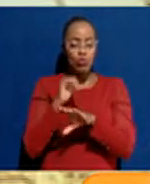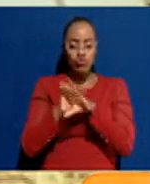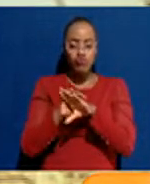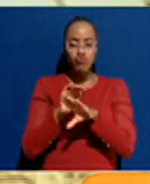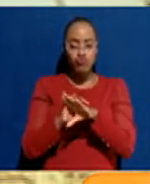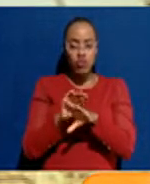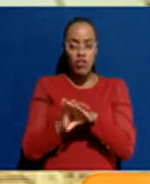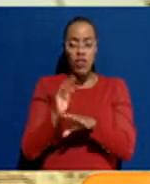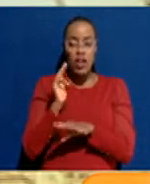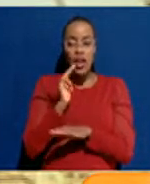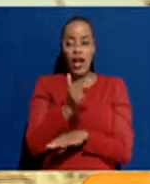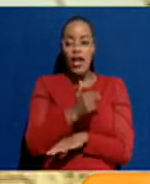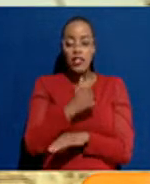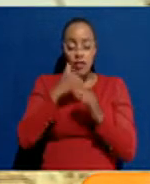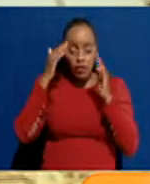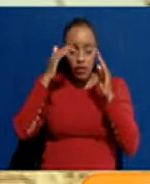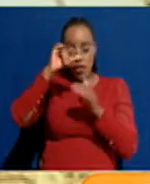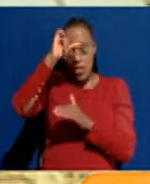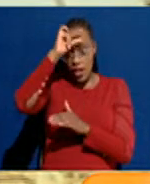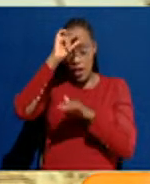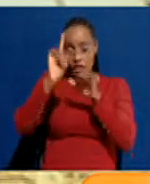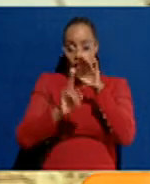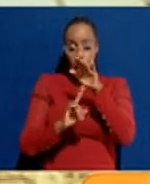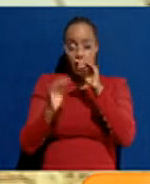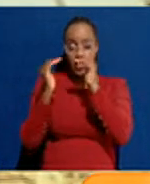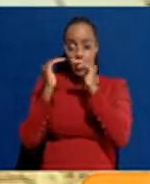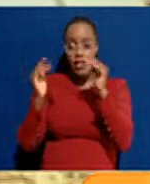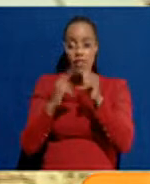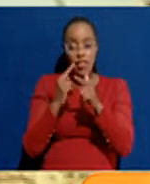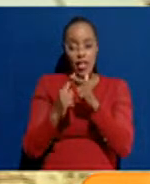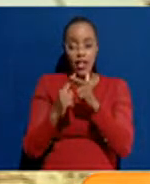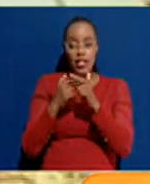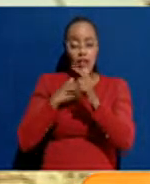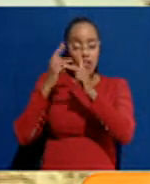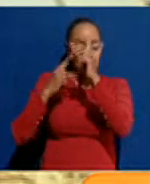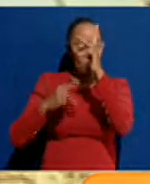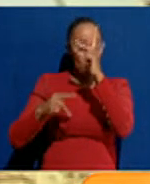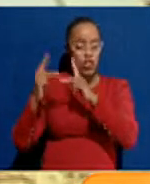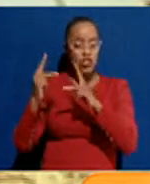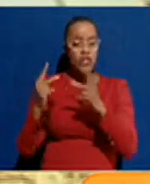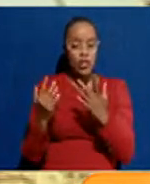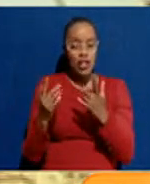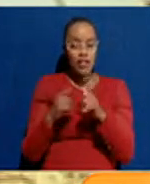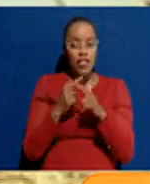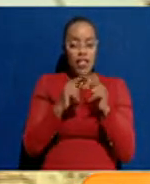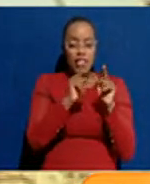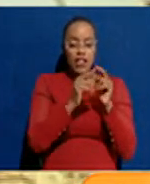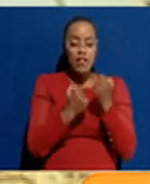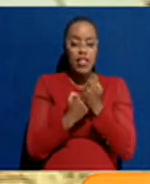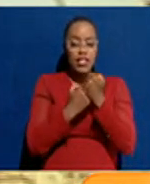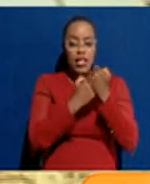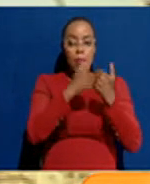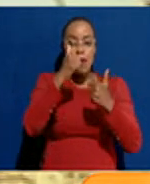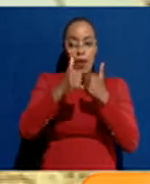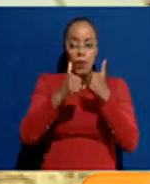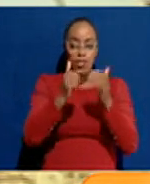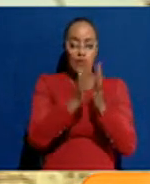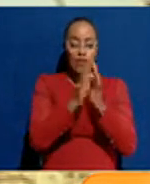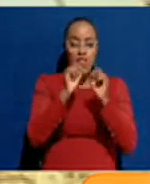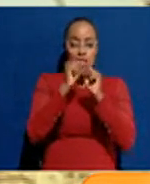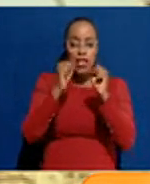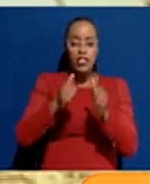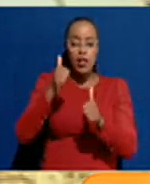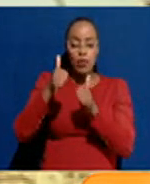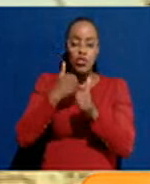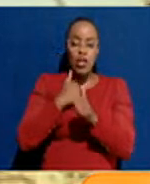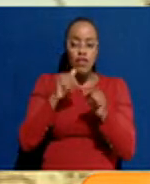We have, looking at the government, the ministry level, we have professionals. And the kind of support and the kind of system that we